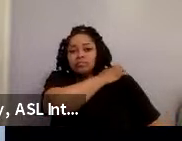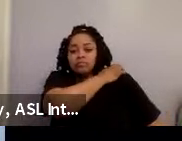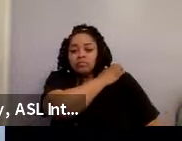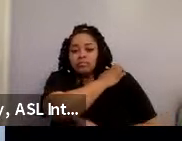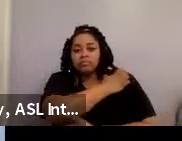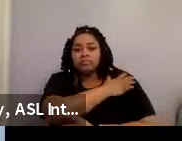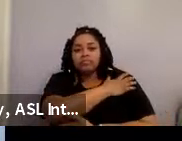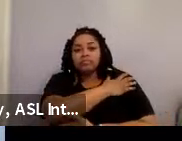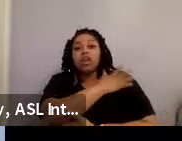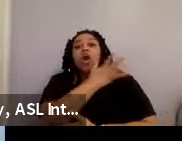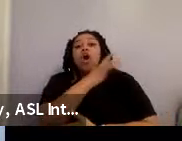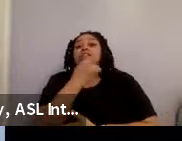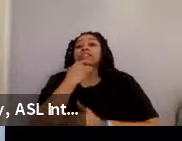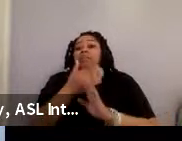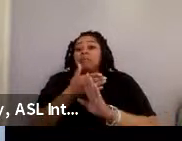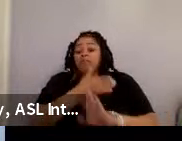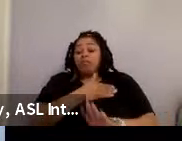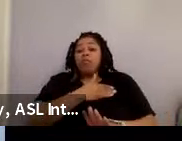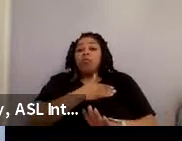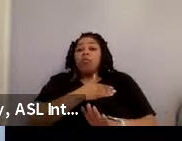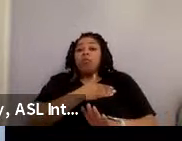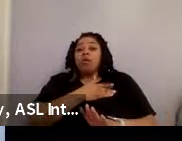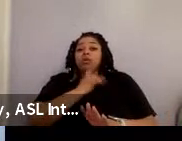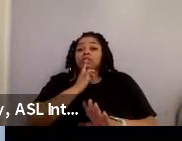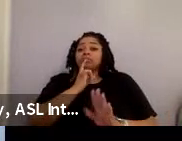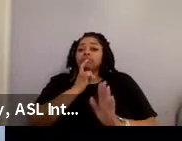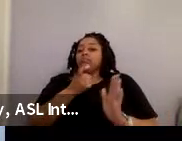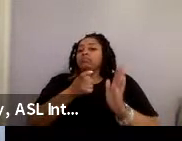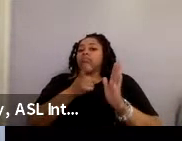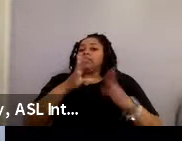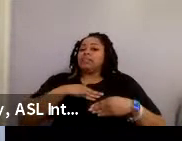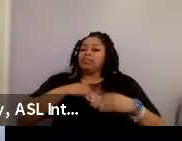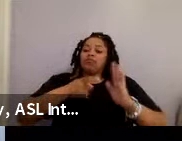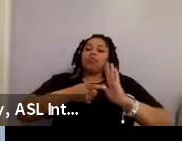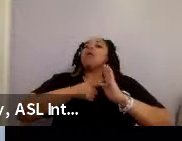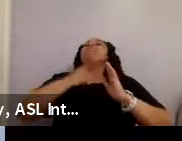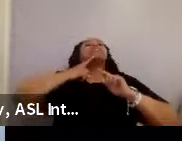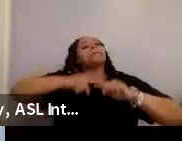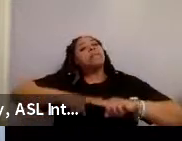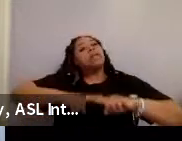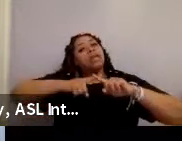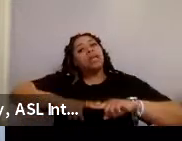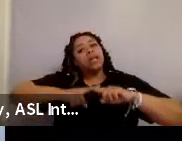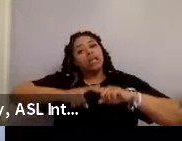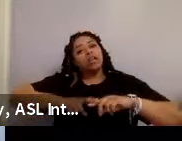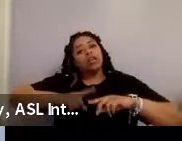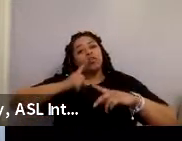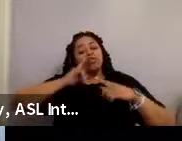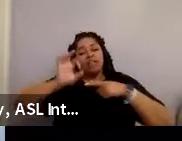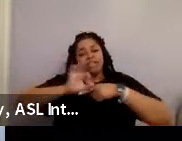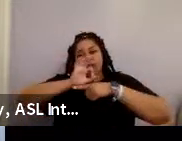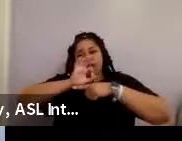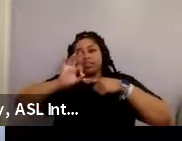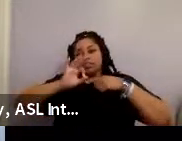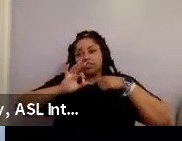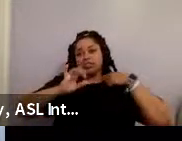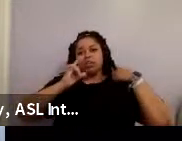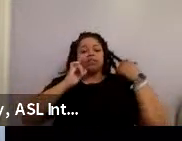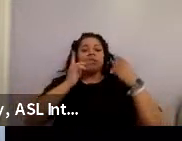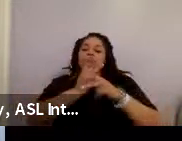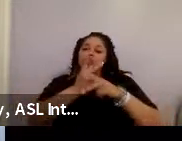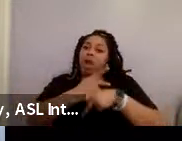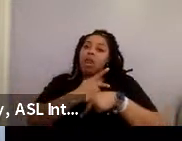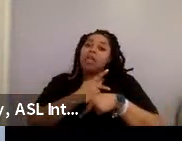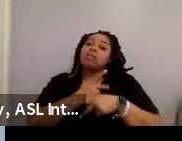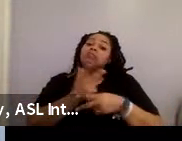as mentioned earlier, the applicable requirements are dependent on the features of the product, and